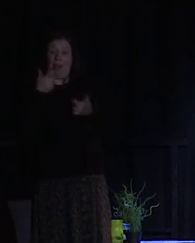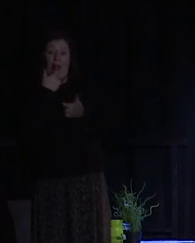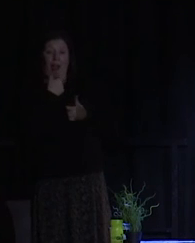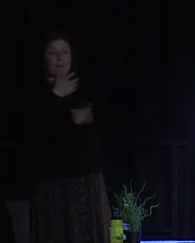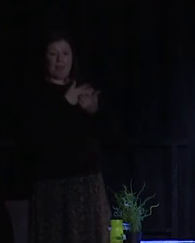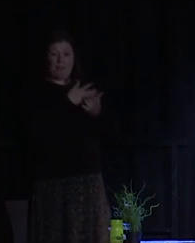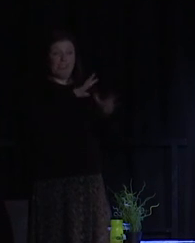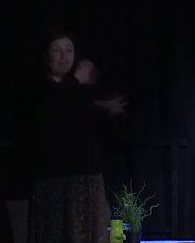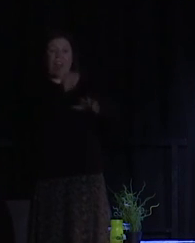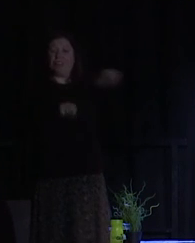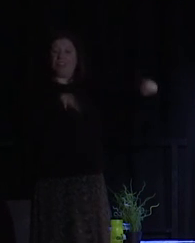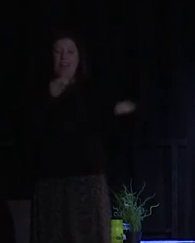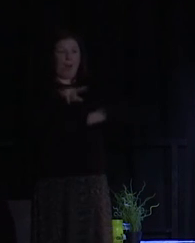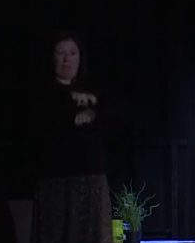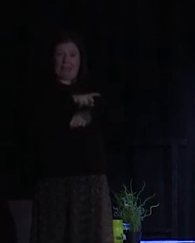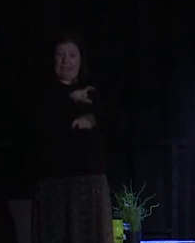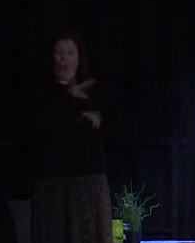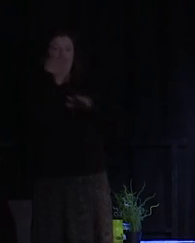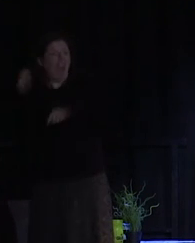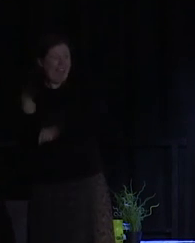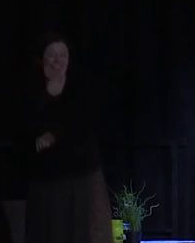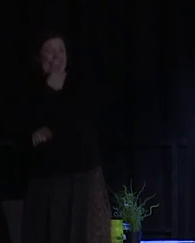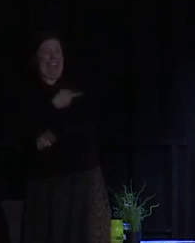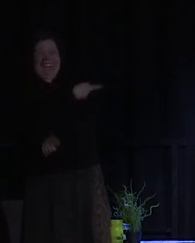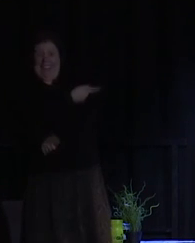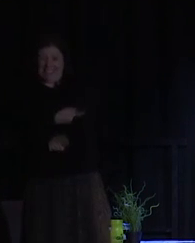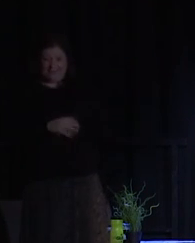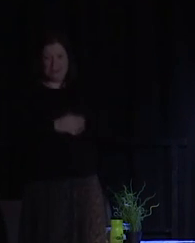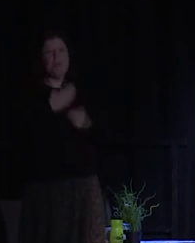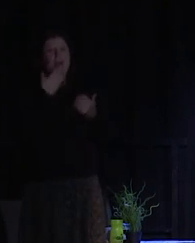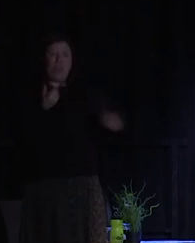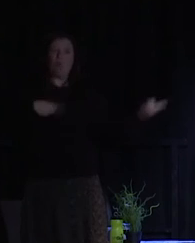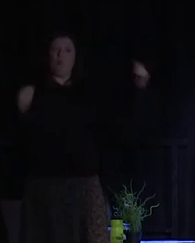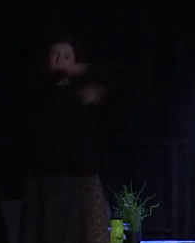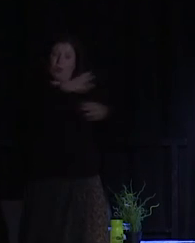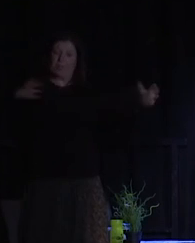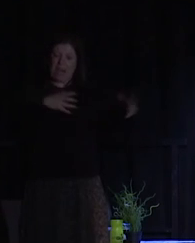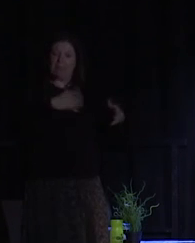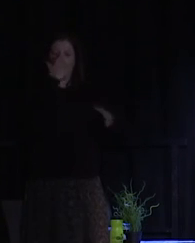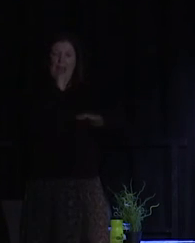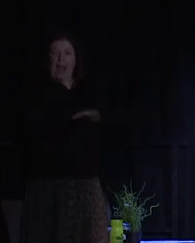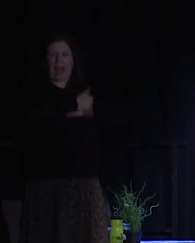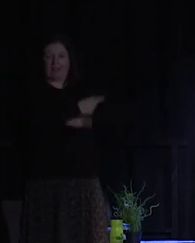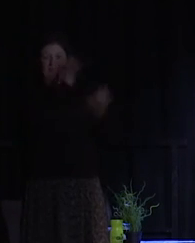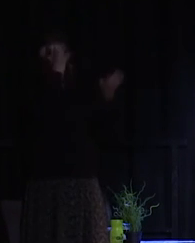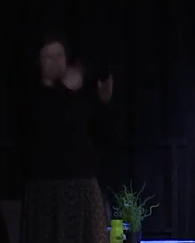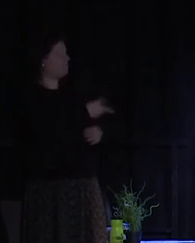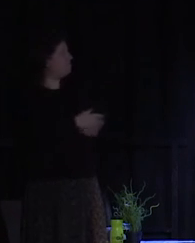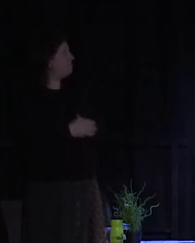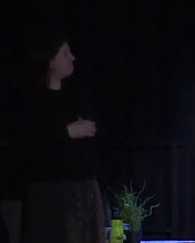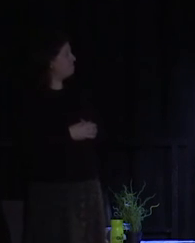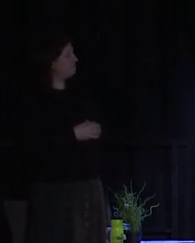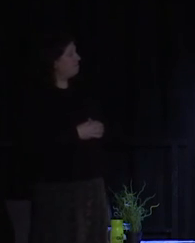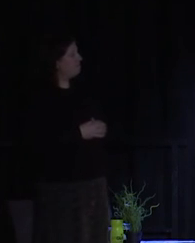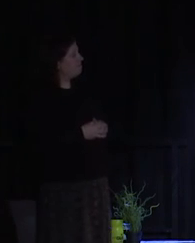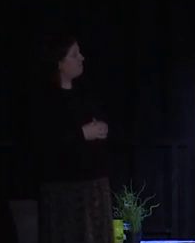going past. So hurrah, outdoor arts sector, for being able to do that. And make such beautiful, beautiful